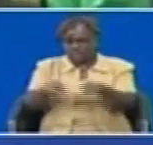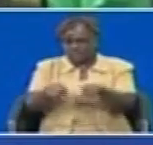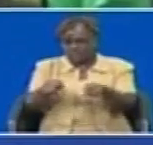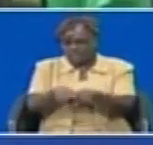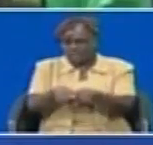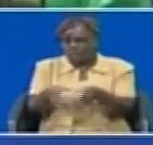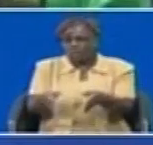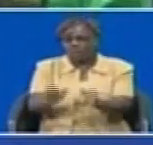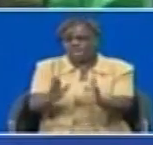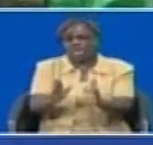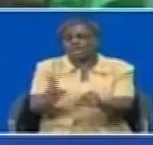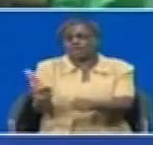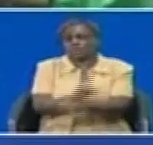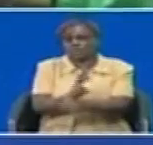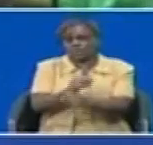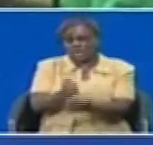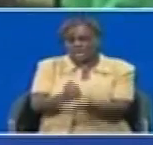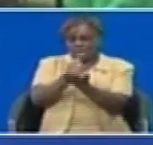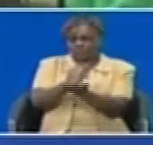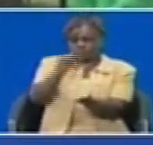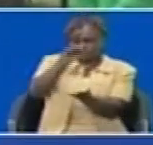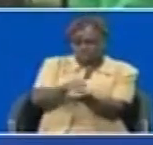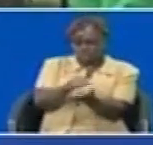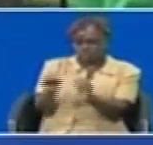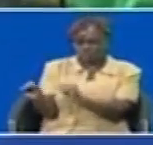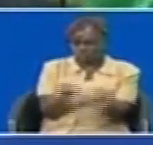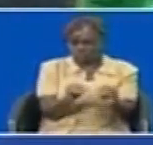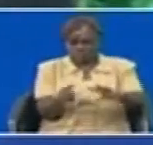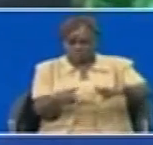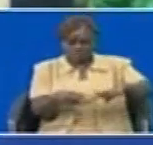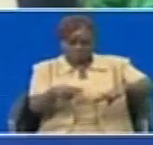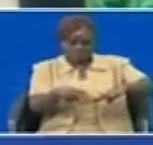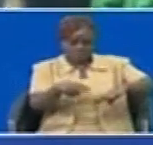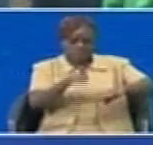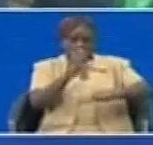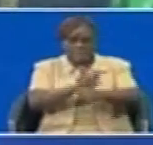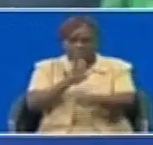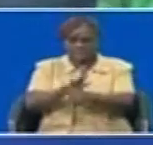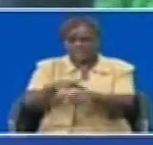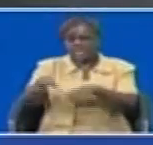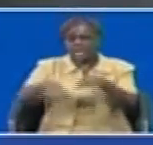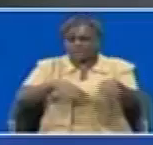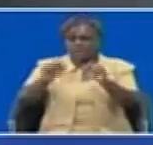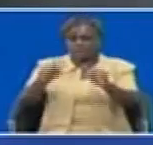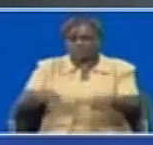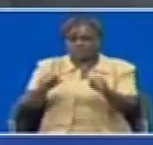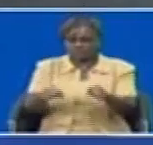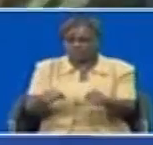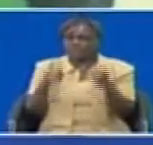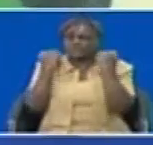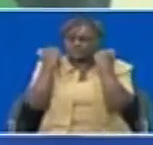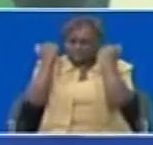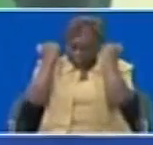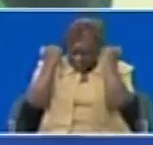preferred method as it helps minimize movement. Trimming of hooves of a large number of animals can be stressful. Under